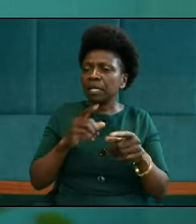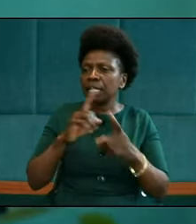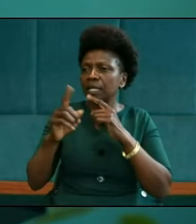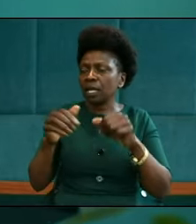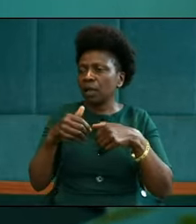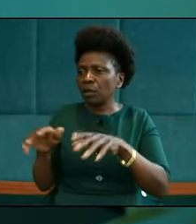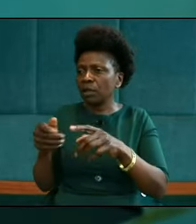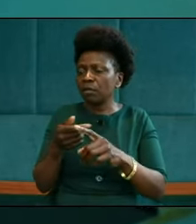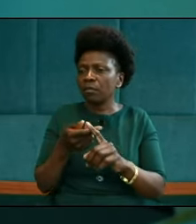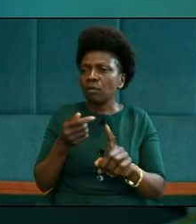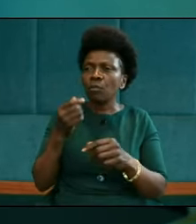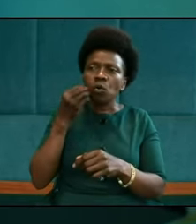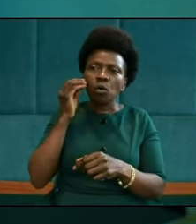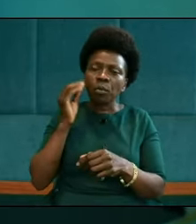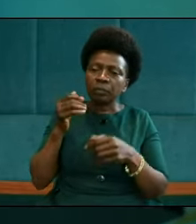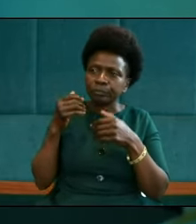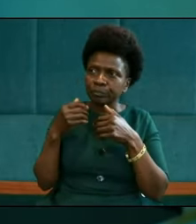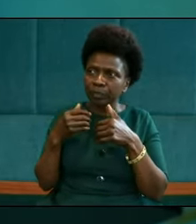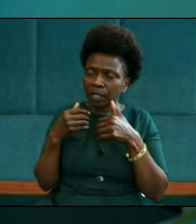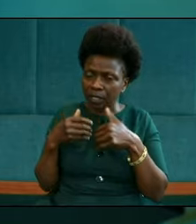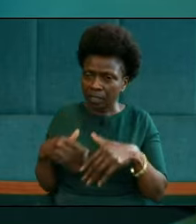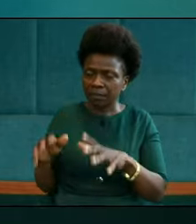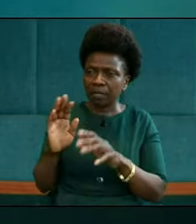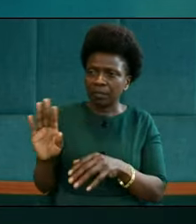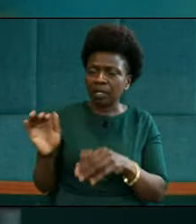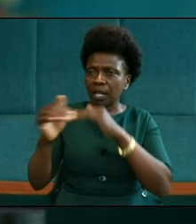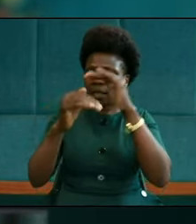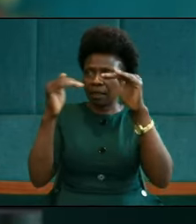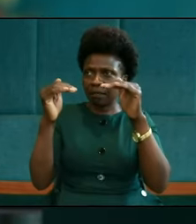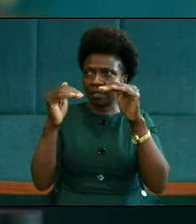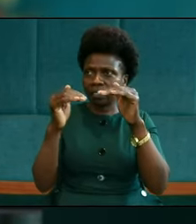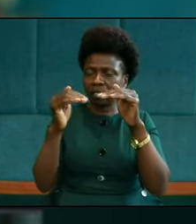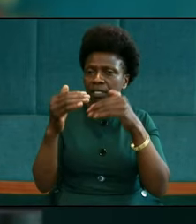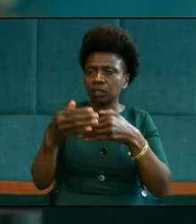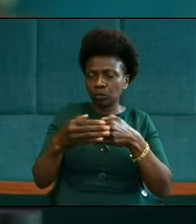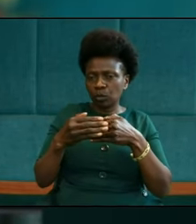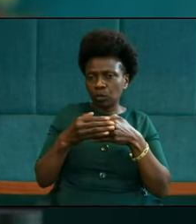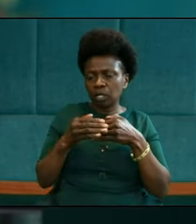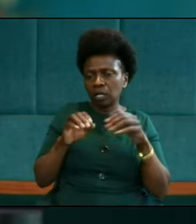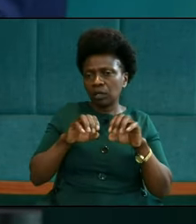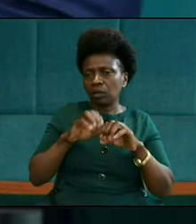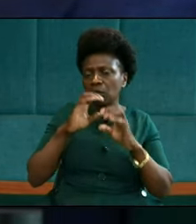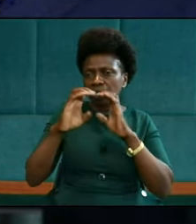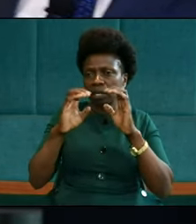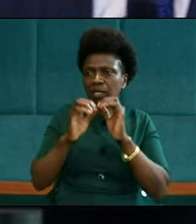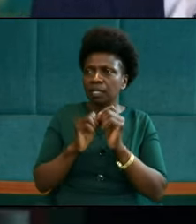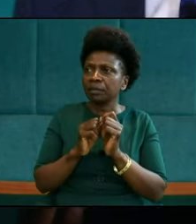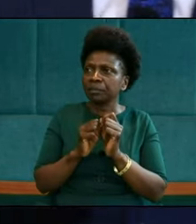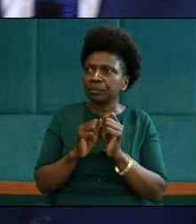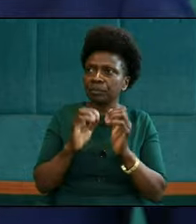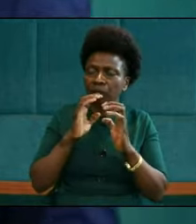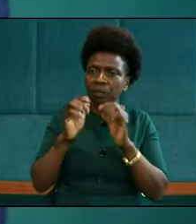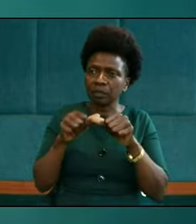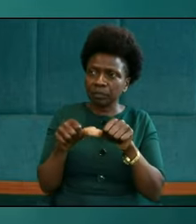away from home, and I need to be home. Heaven is very close and communicating. And the communication